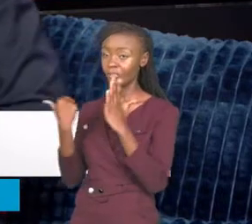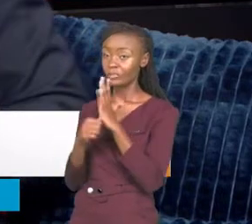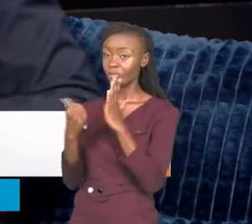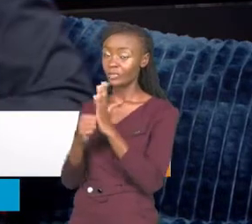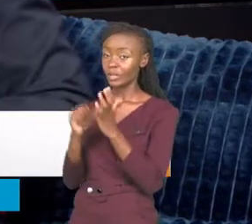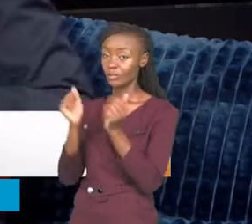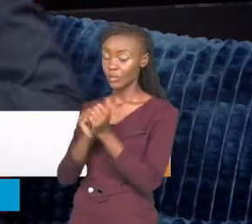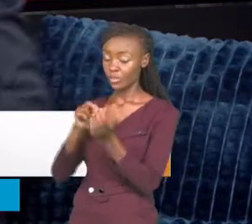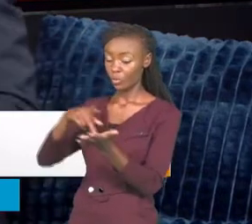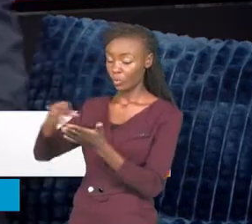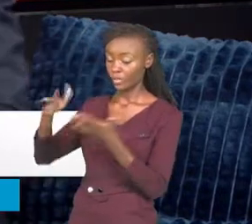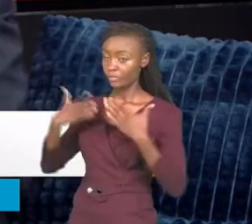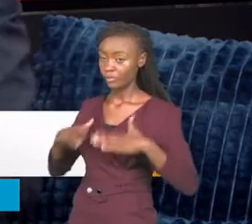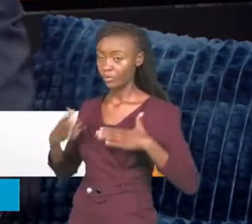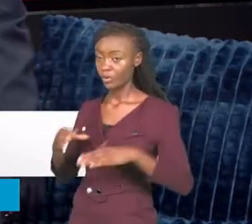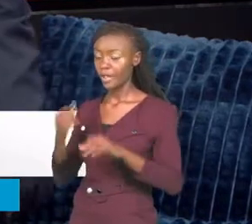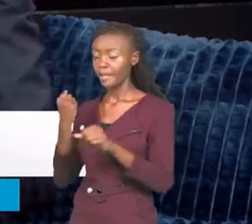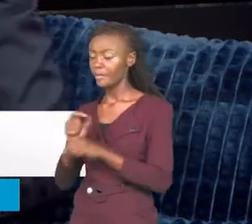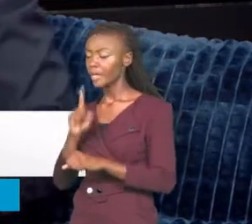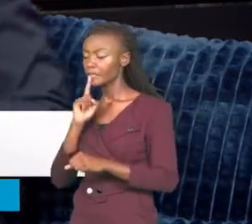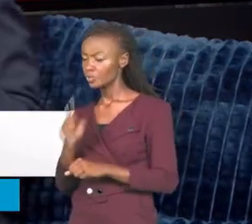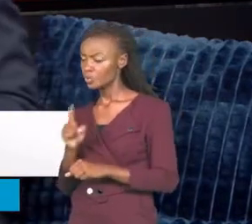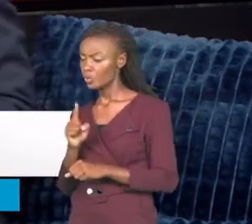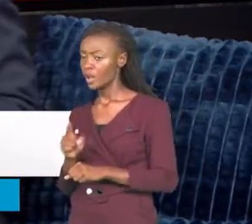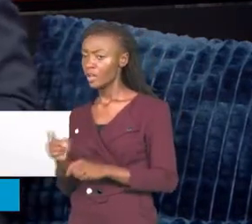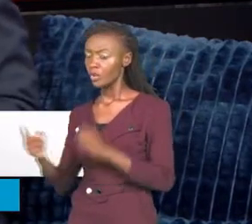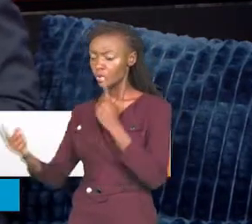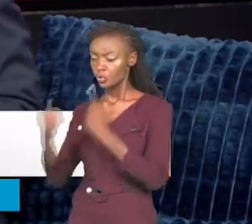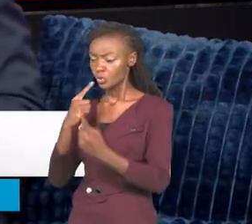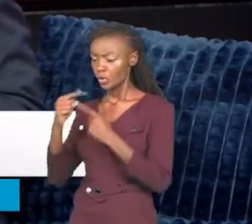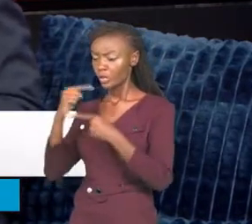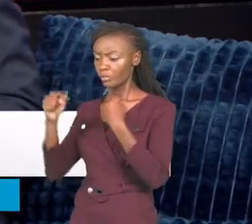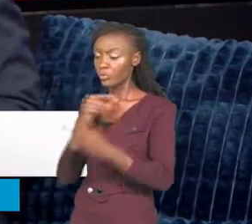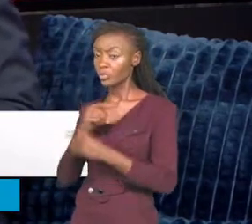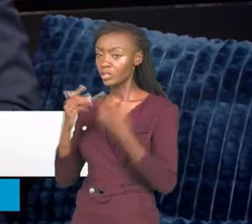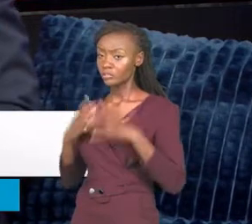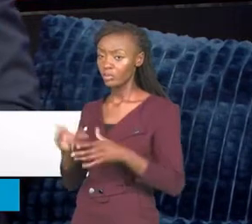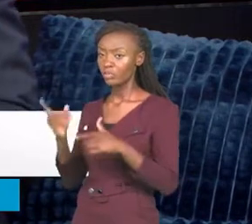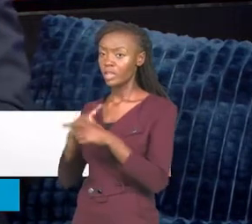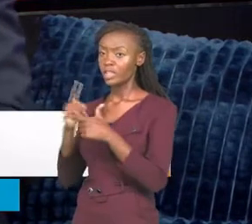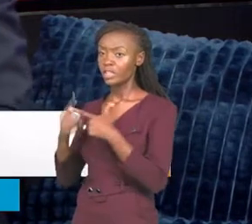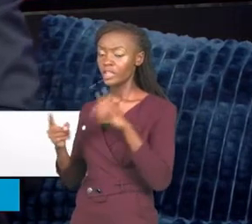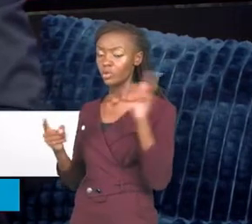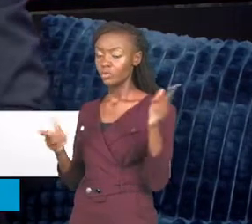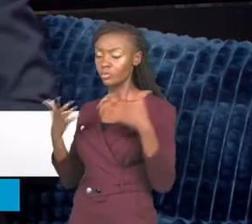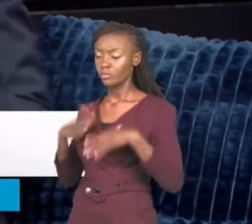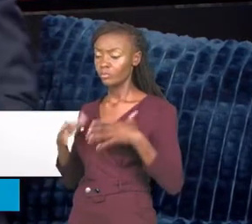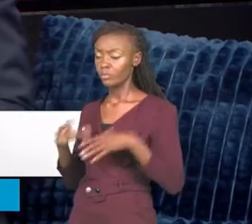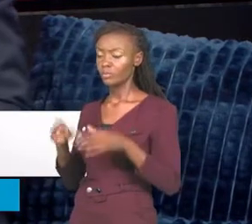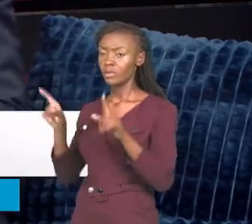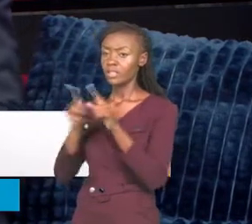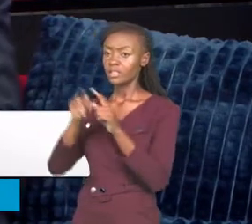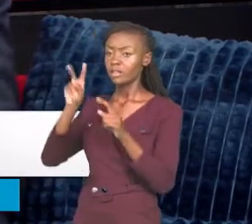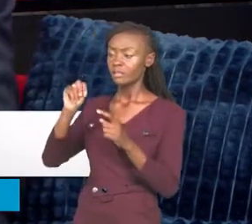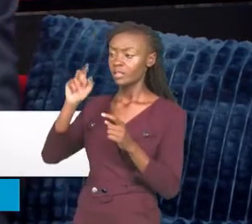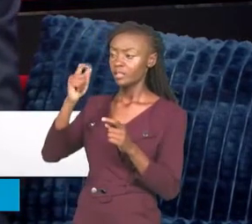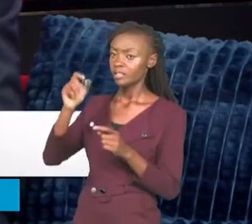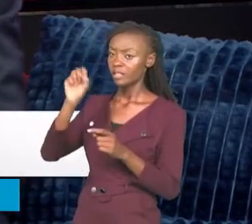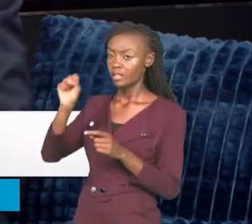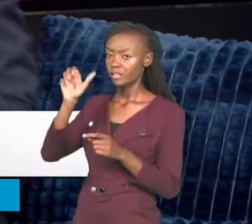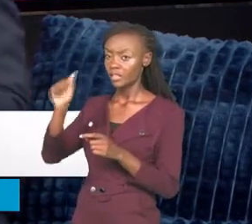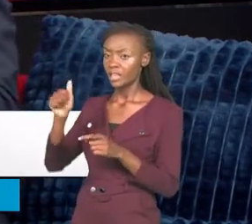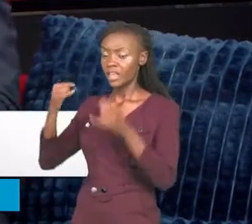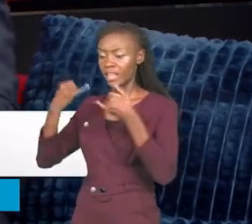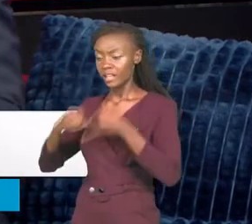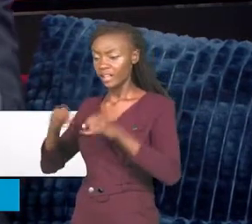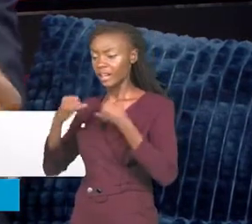pedestrians. Now, sensitizing these people, how will you guys as the NTSC now try and tell pedestrians, you